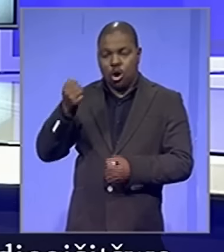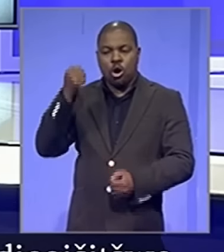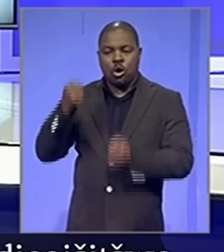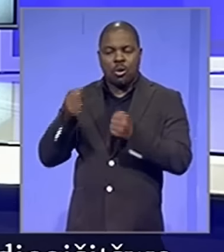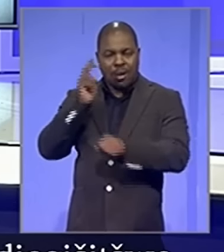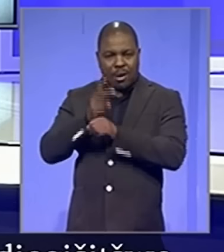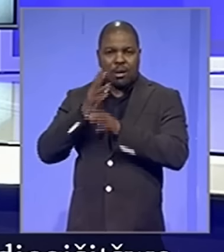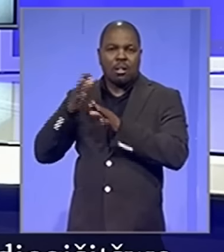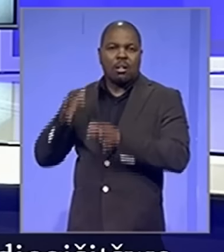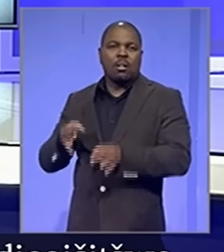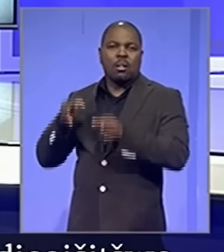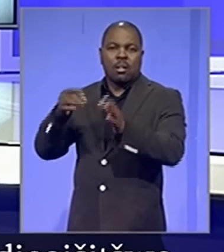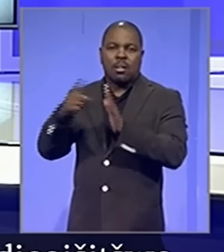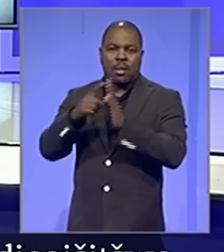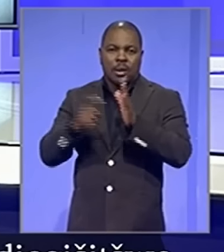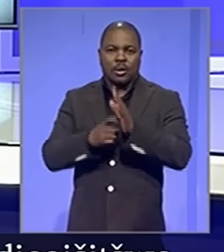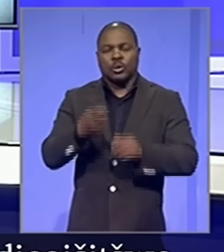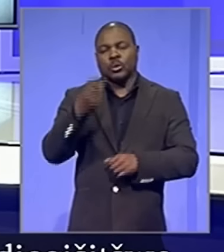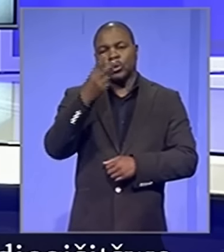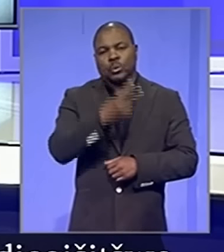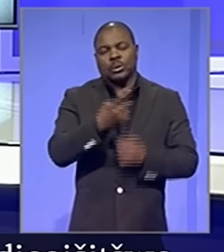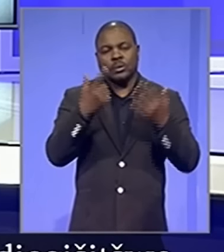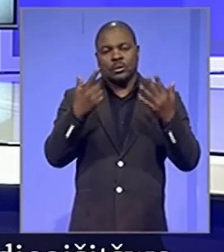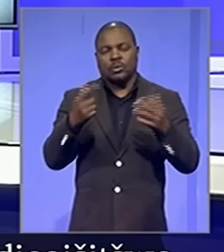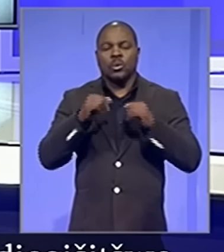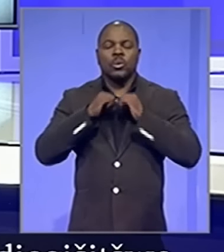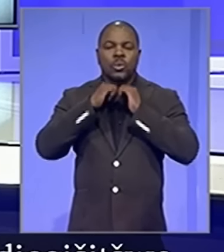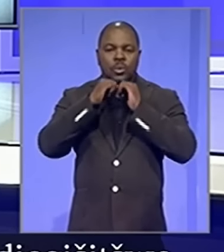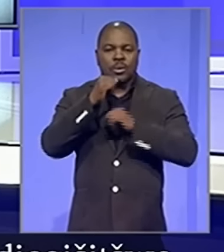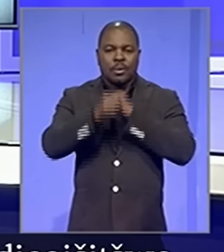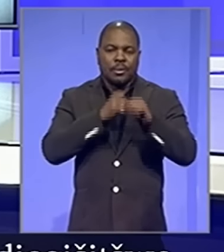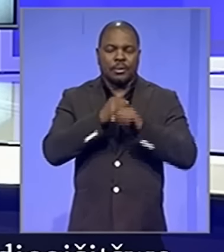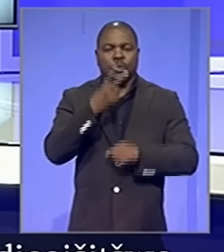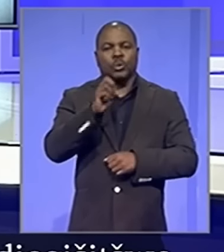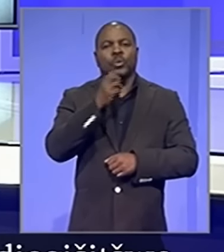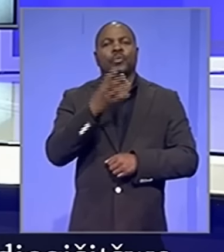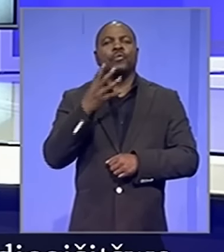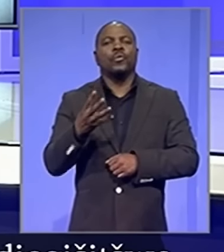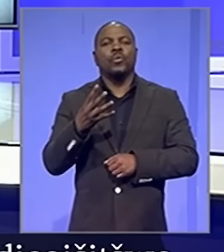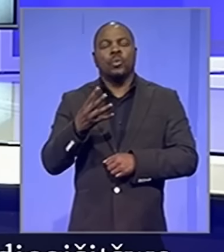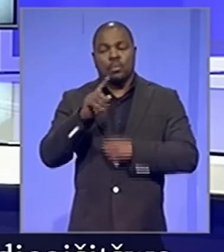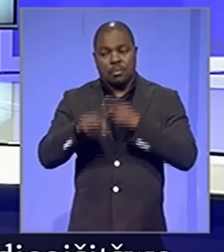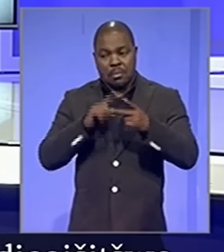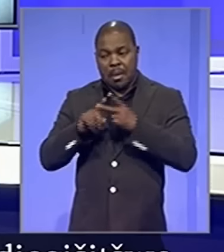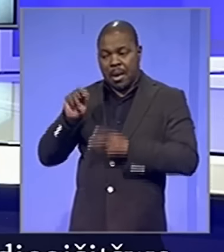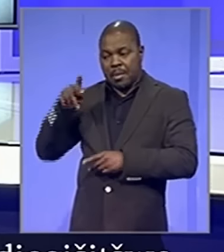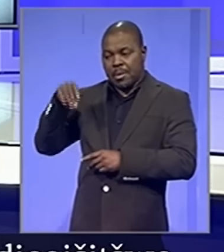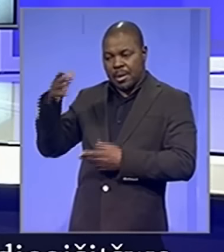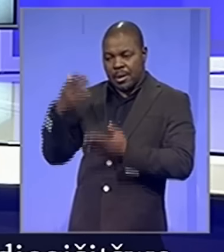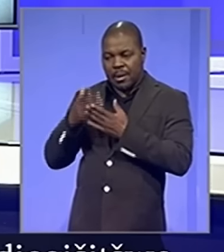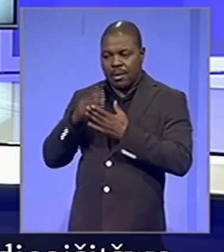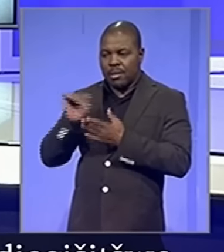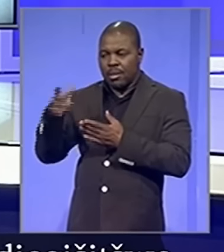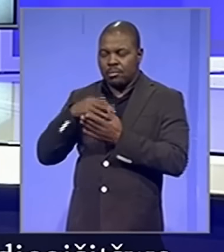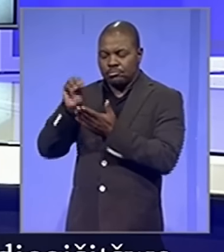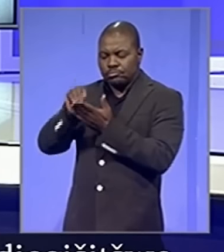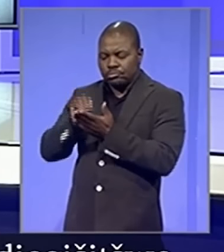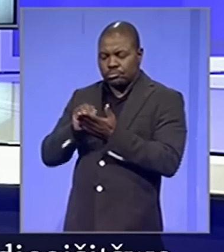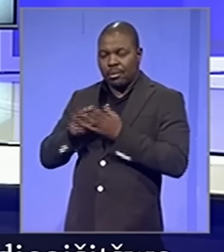molato go ya go la 27 kgweding ya Phupu 2024 go nea mmušo nako ya go kopanya